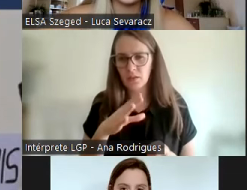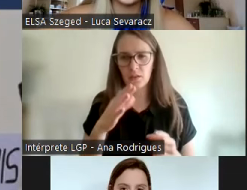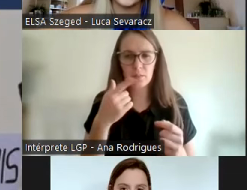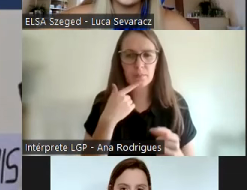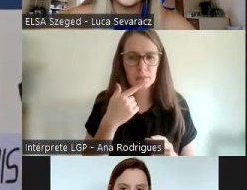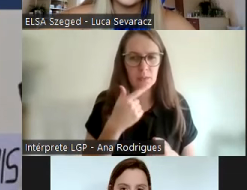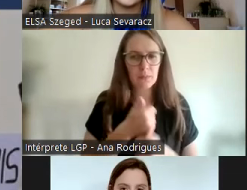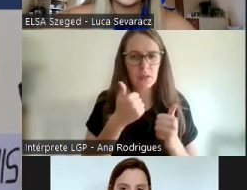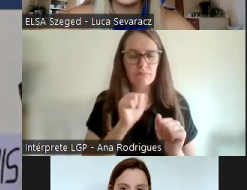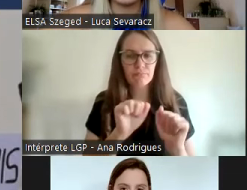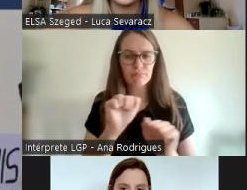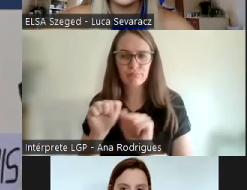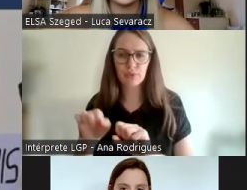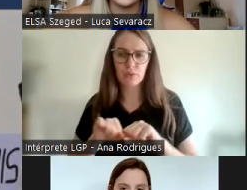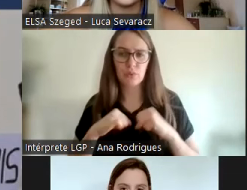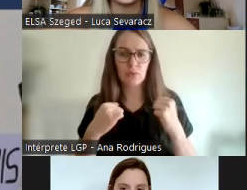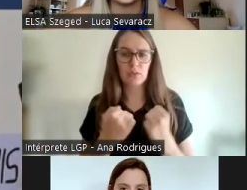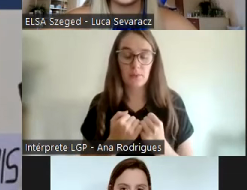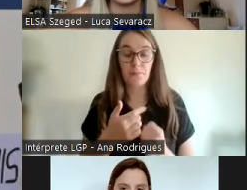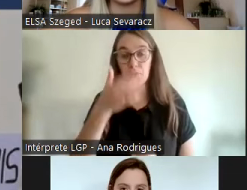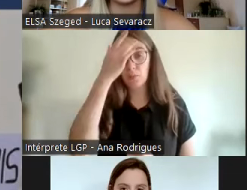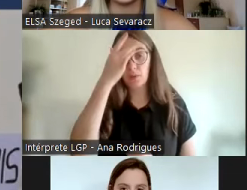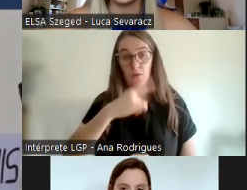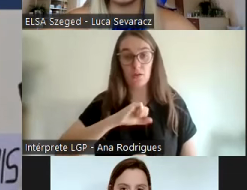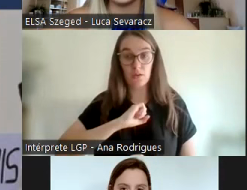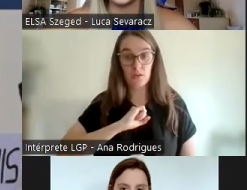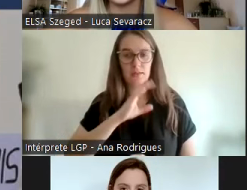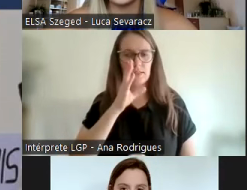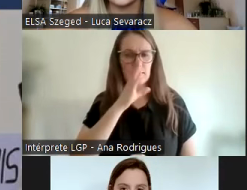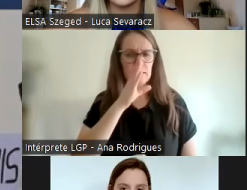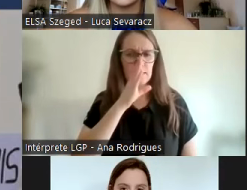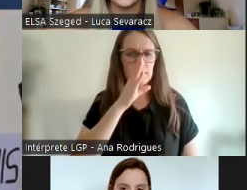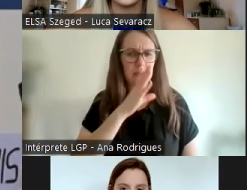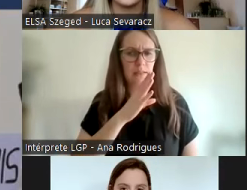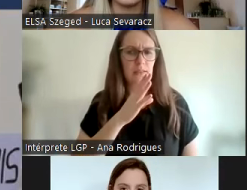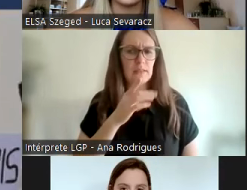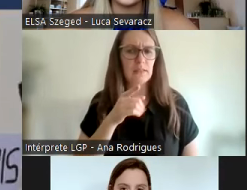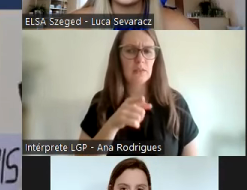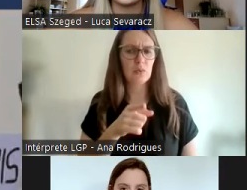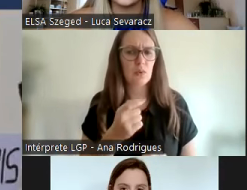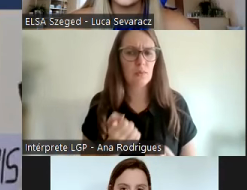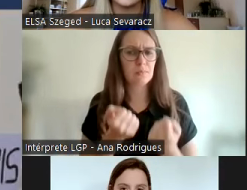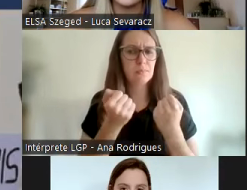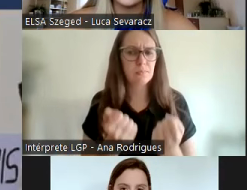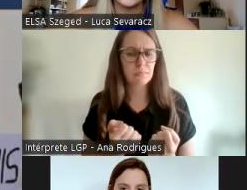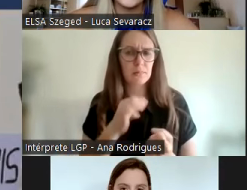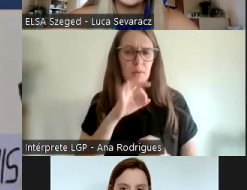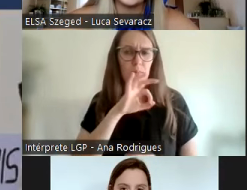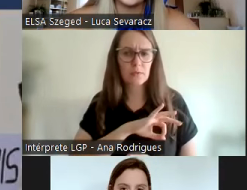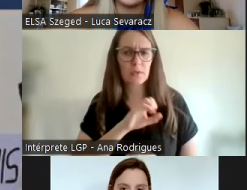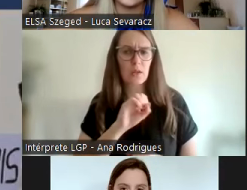of our society. In our opinion, effective community development does not only contain professional and